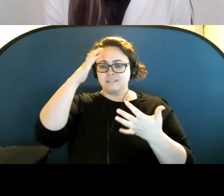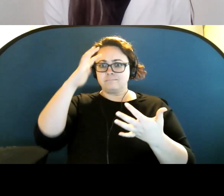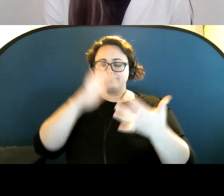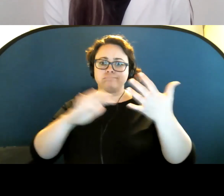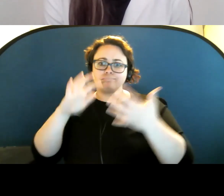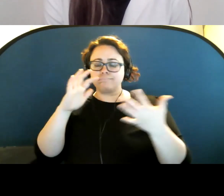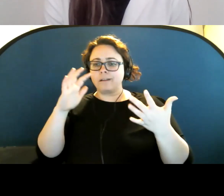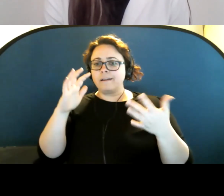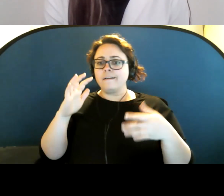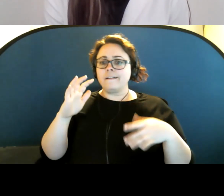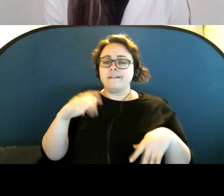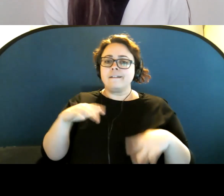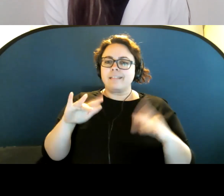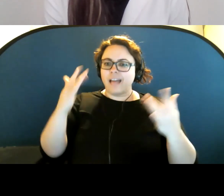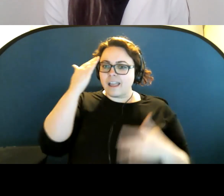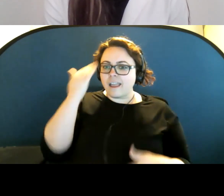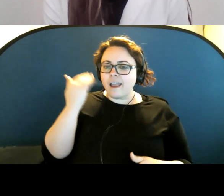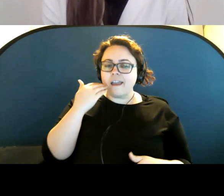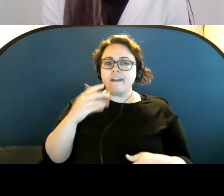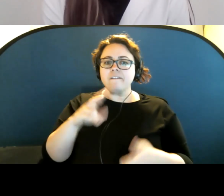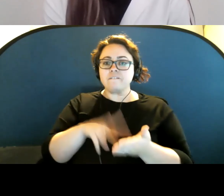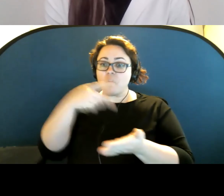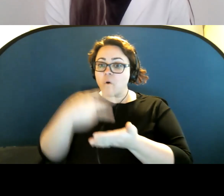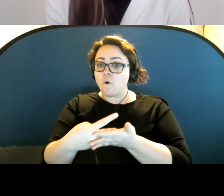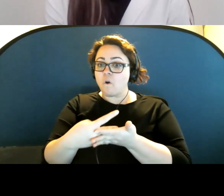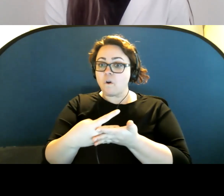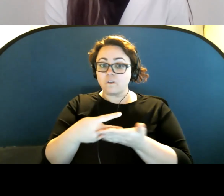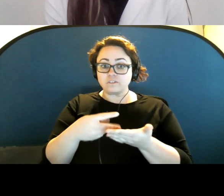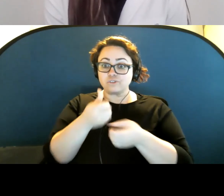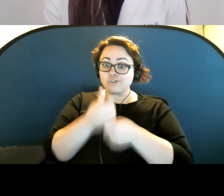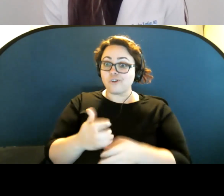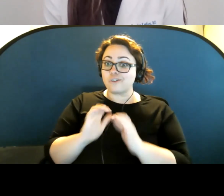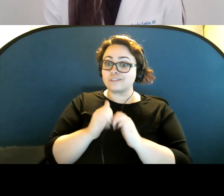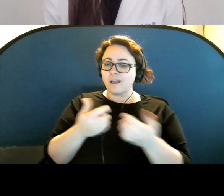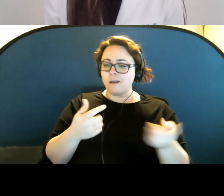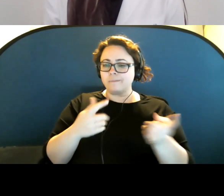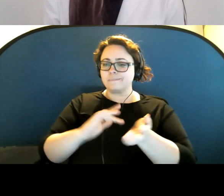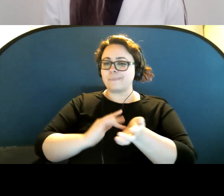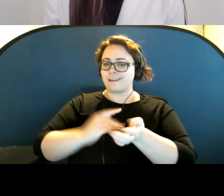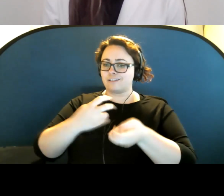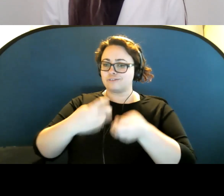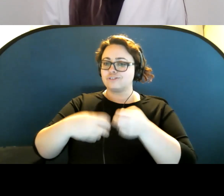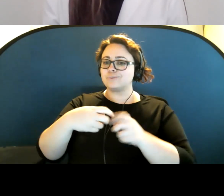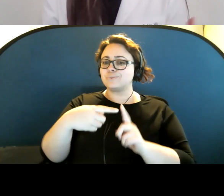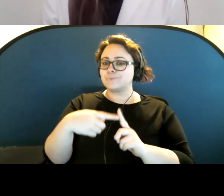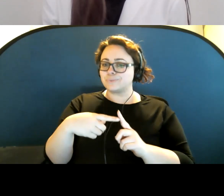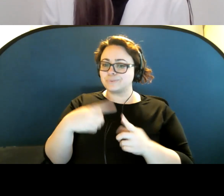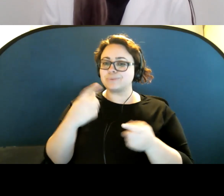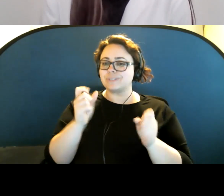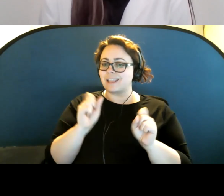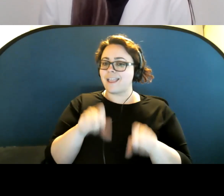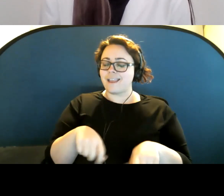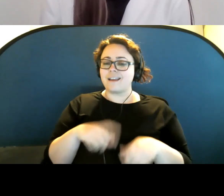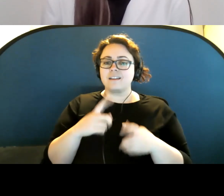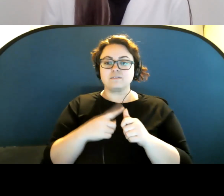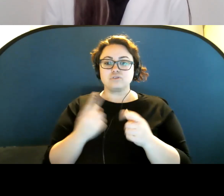even falls could be caused by medication issues. So the first thing to do would be figure out what